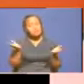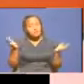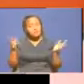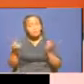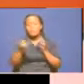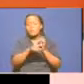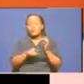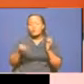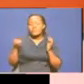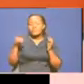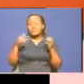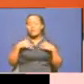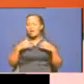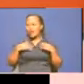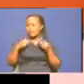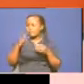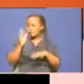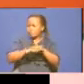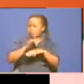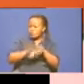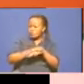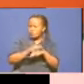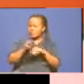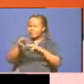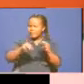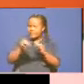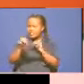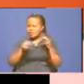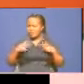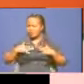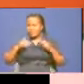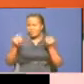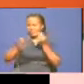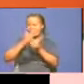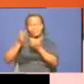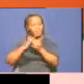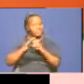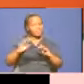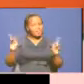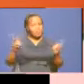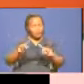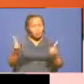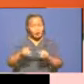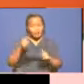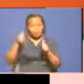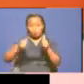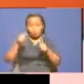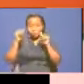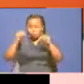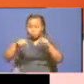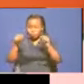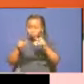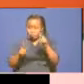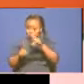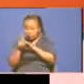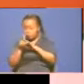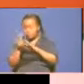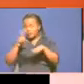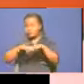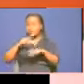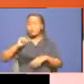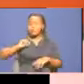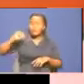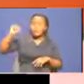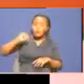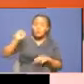the infrastructure in terms of the healthcare to deal with the massive numbers that can come about because of political rallies or gatherings